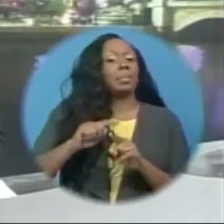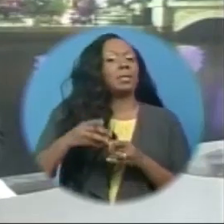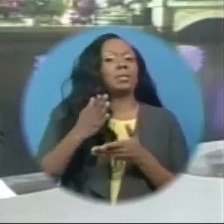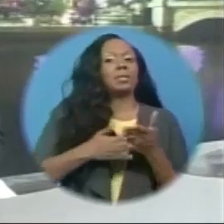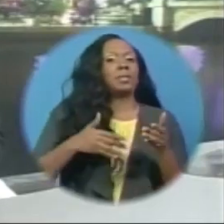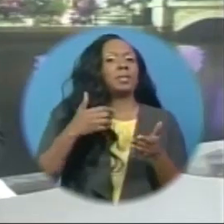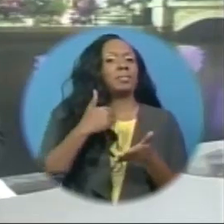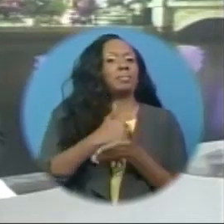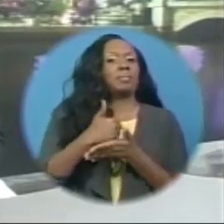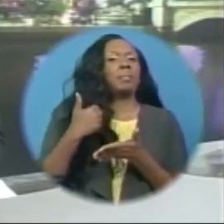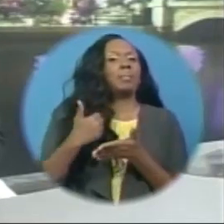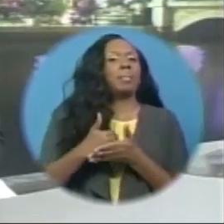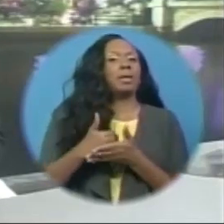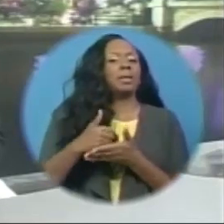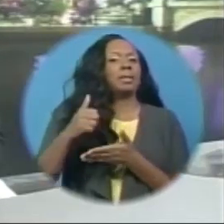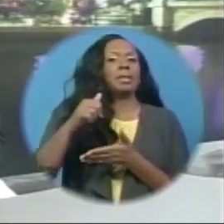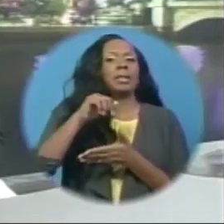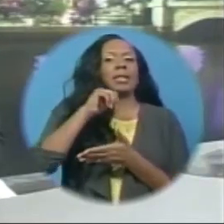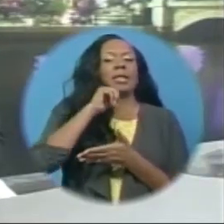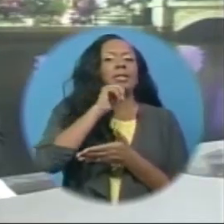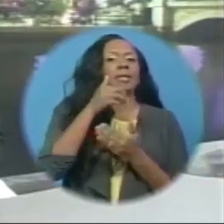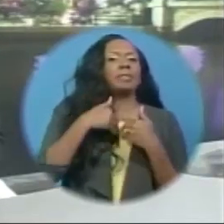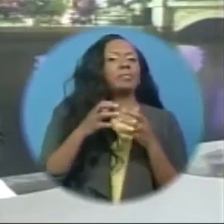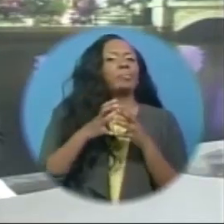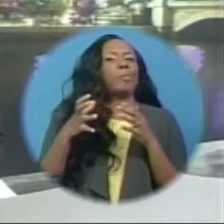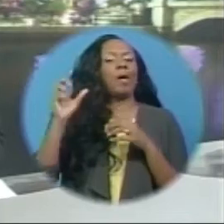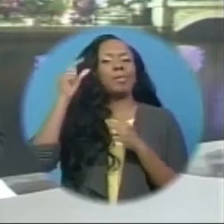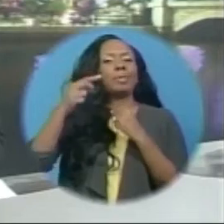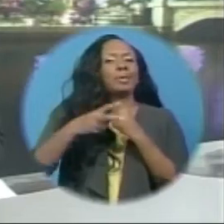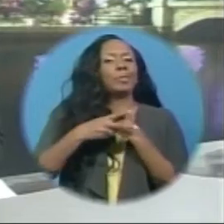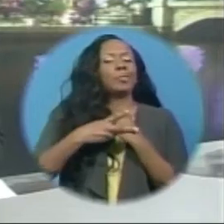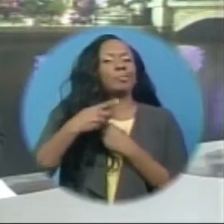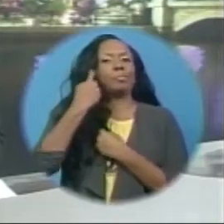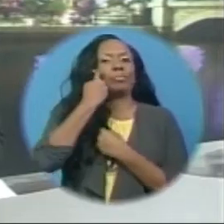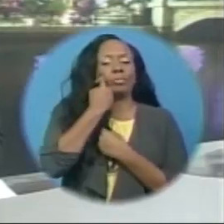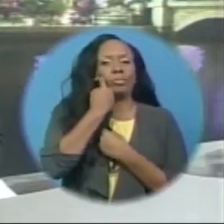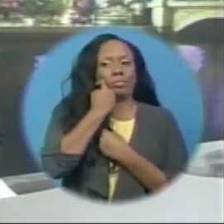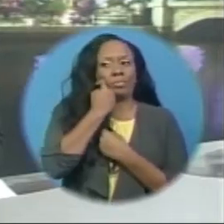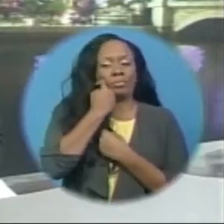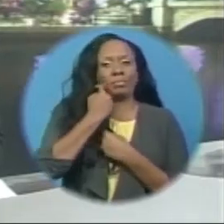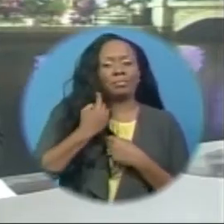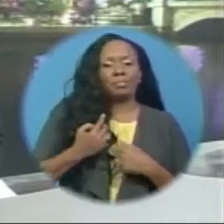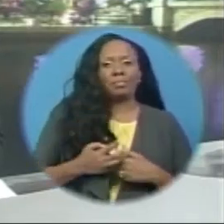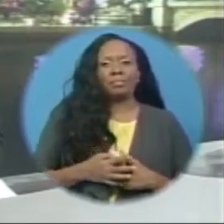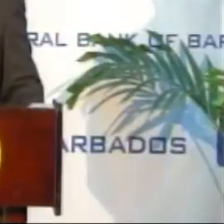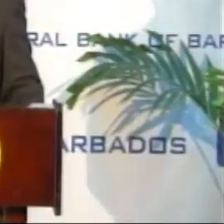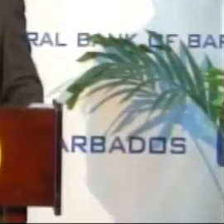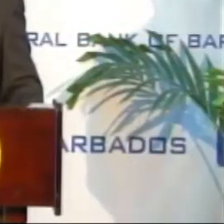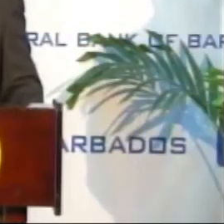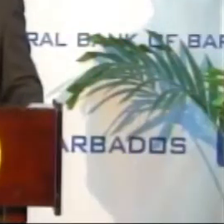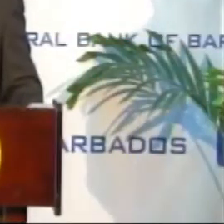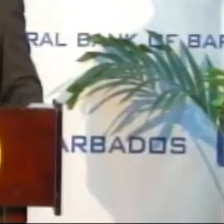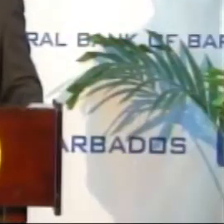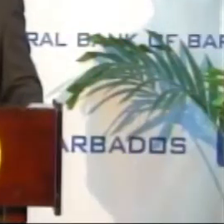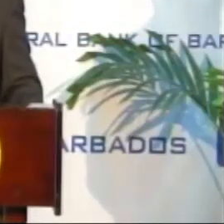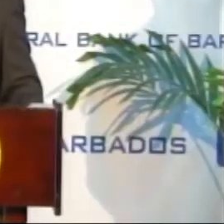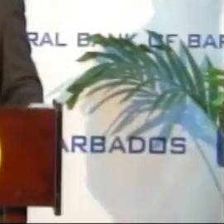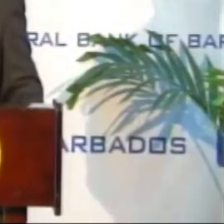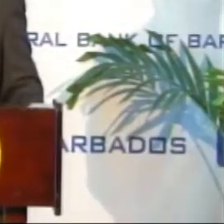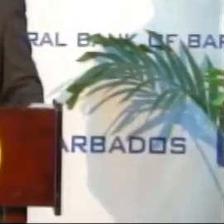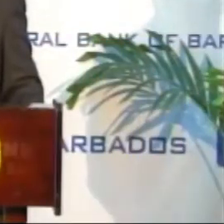have scaled back their government securities holdings in recent years. Some commercial banks